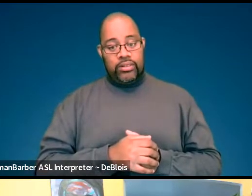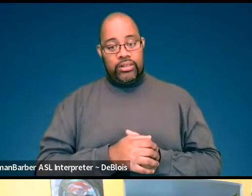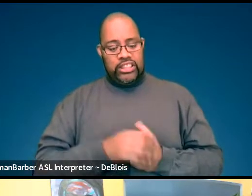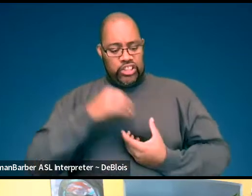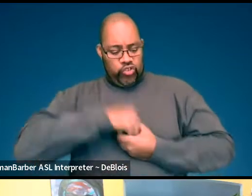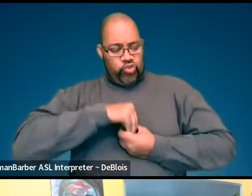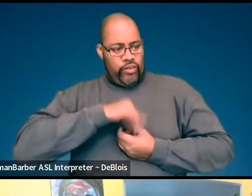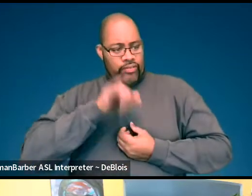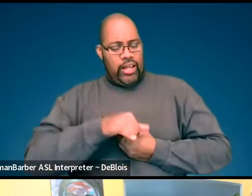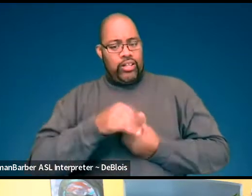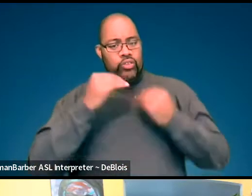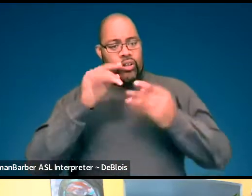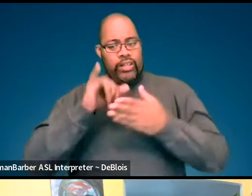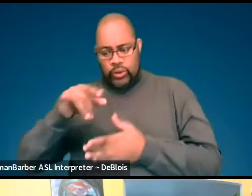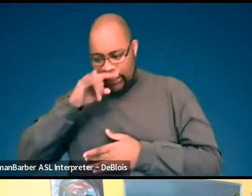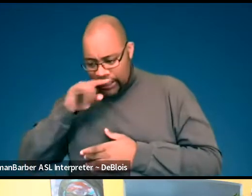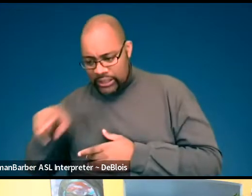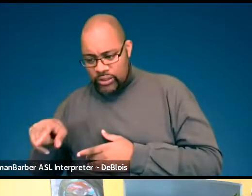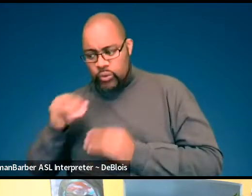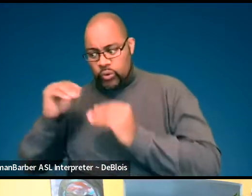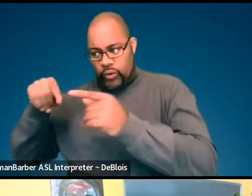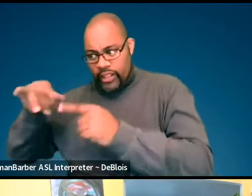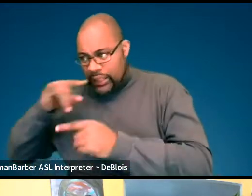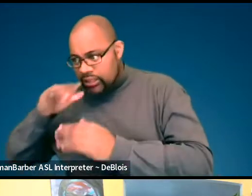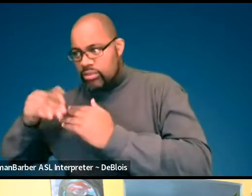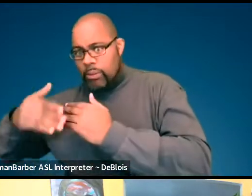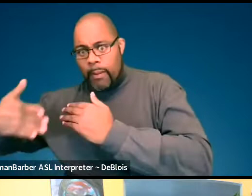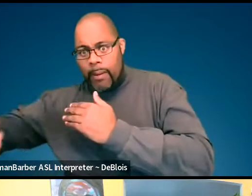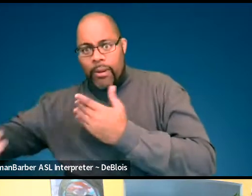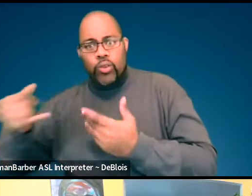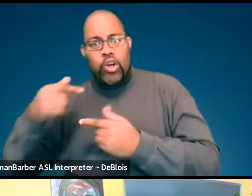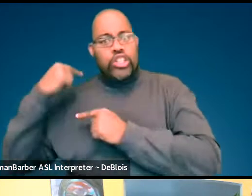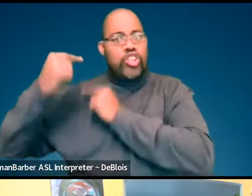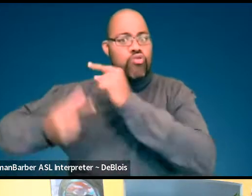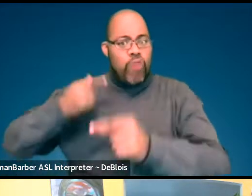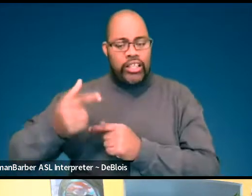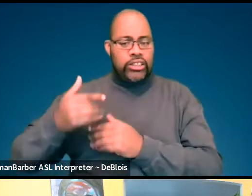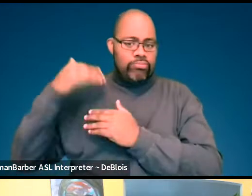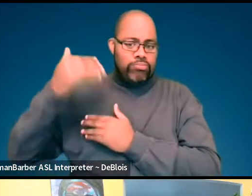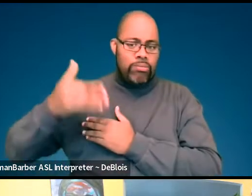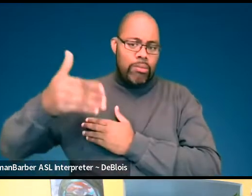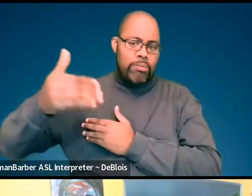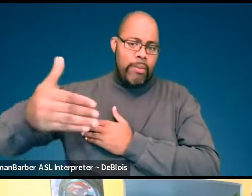internalized that, then taught that to their children, who taught that to their children. So generation from generation